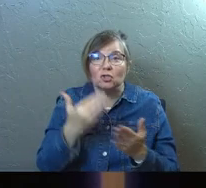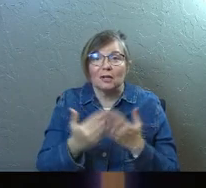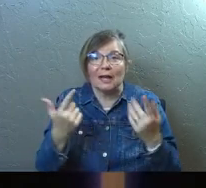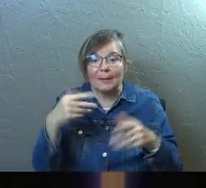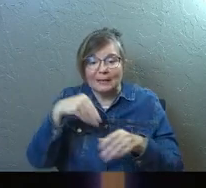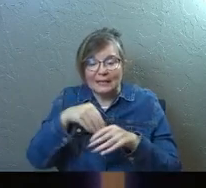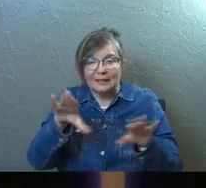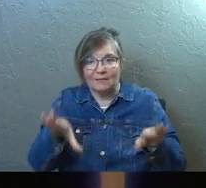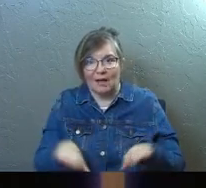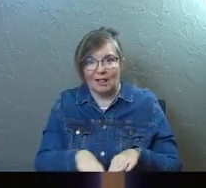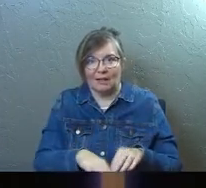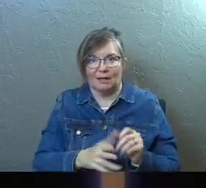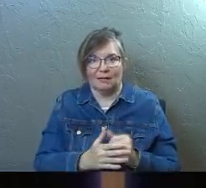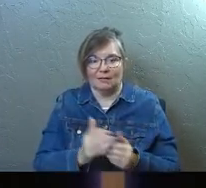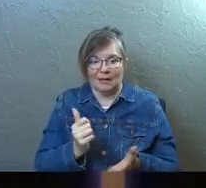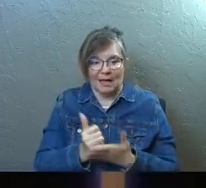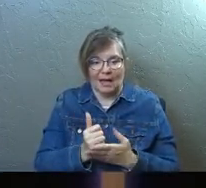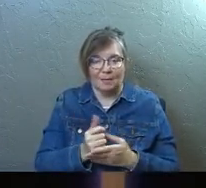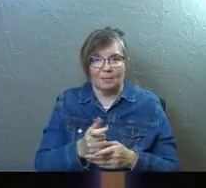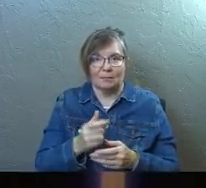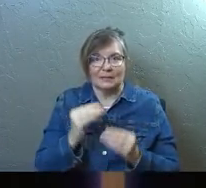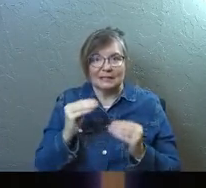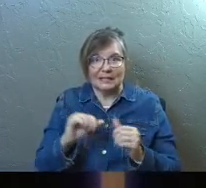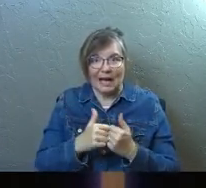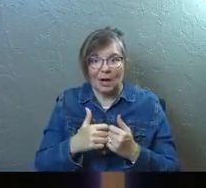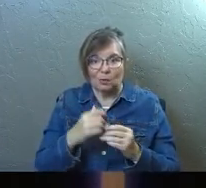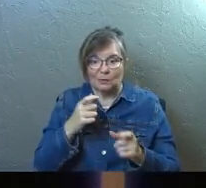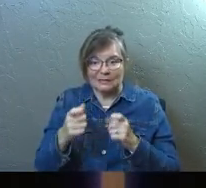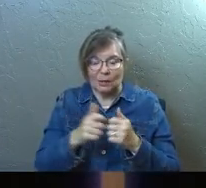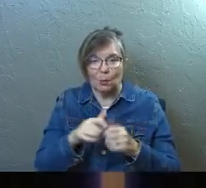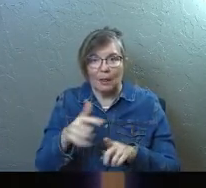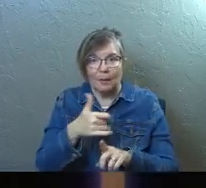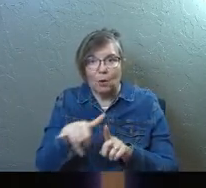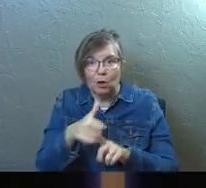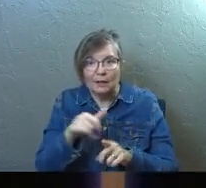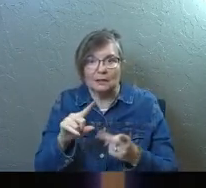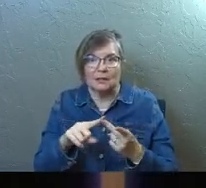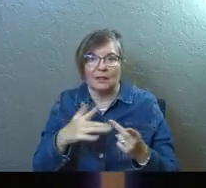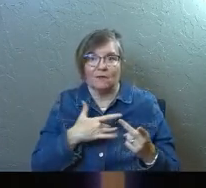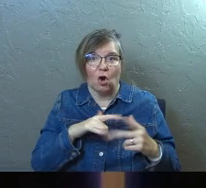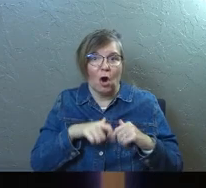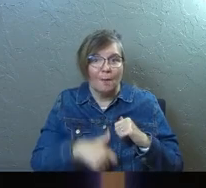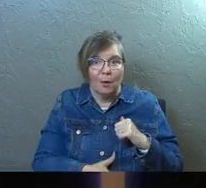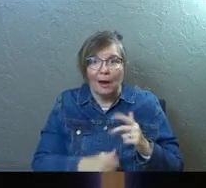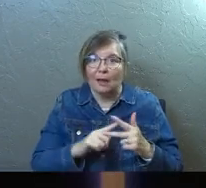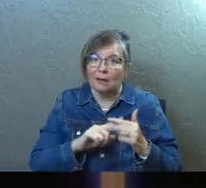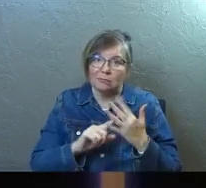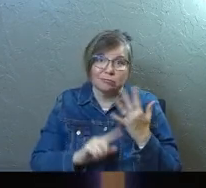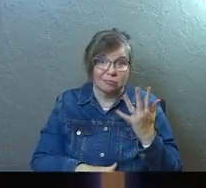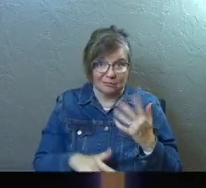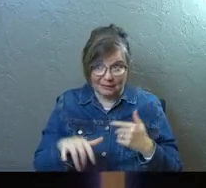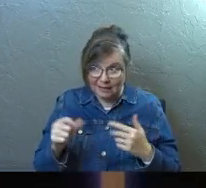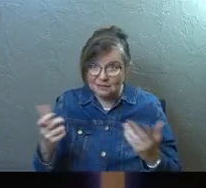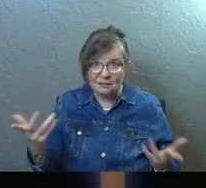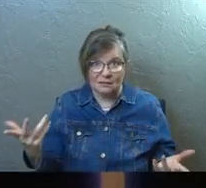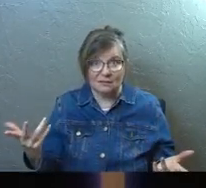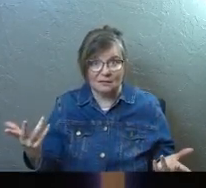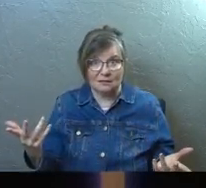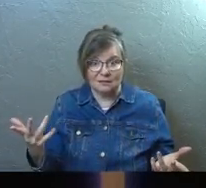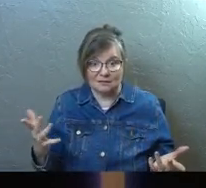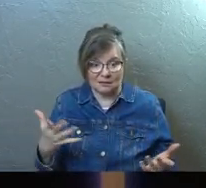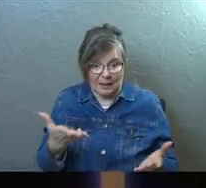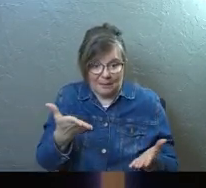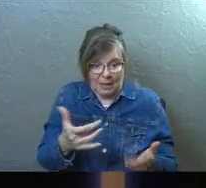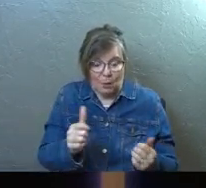good. Helping them how to deal with bullies, their first heartache, all of the stuff. Yes.